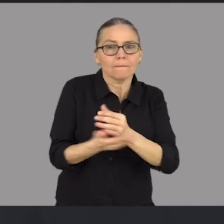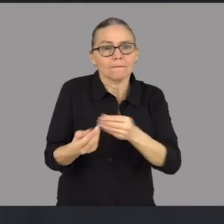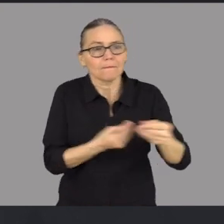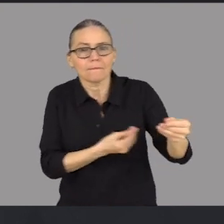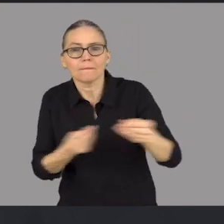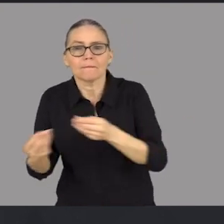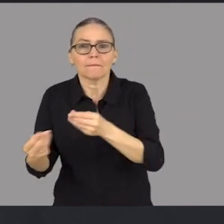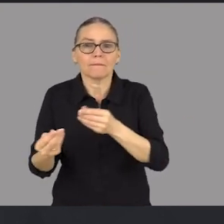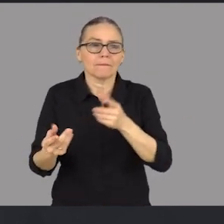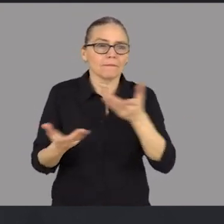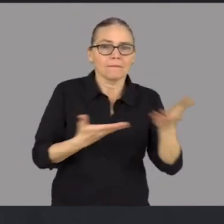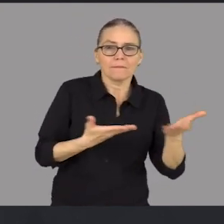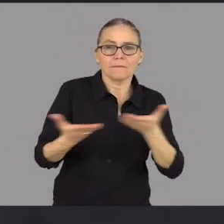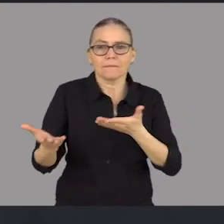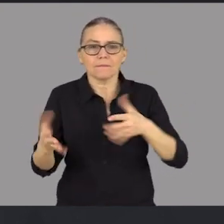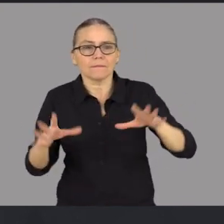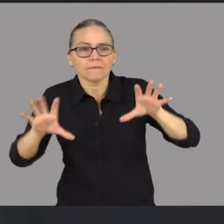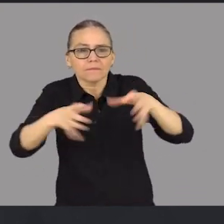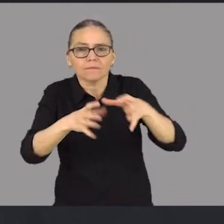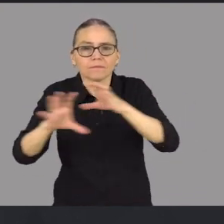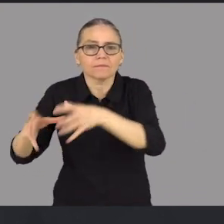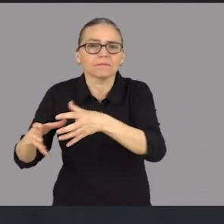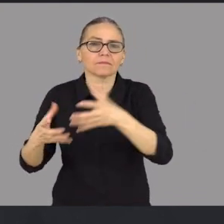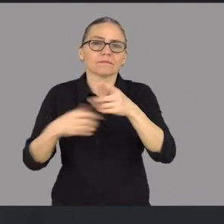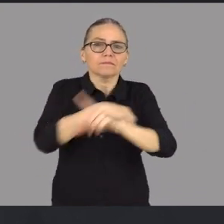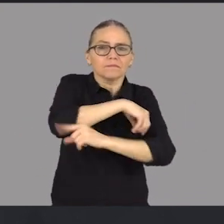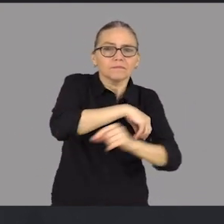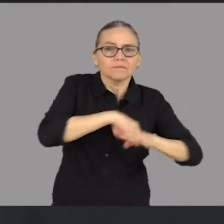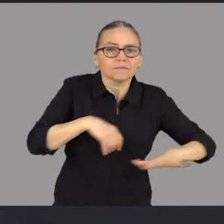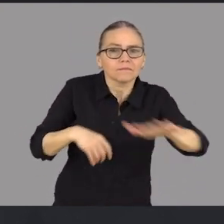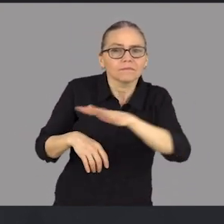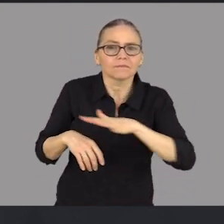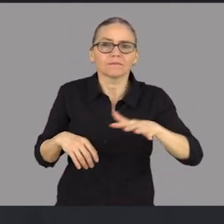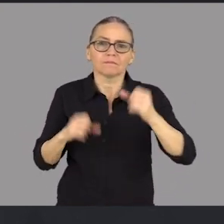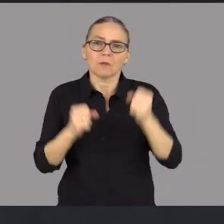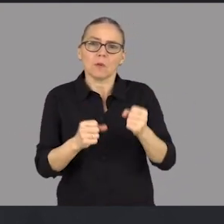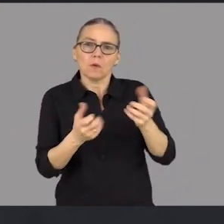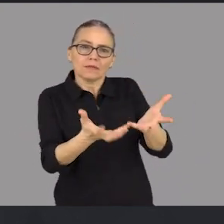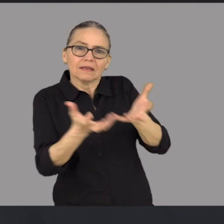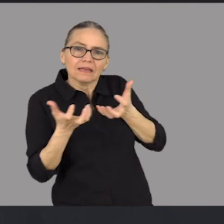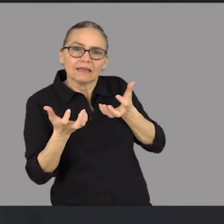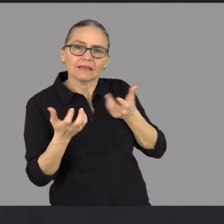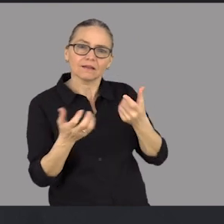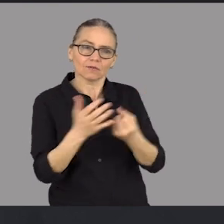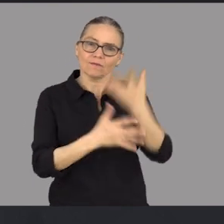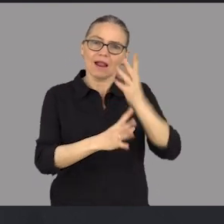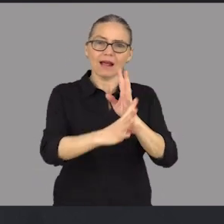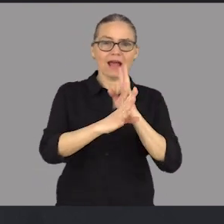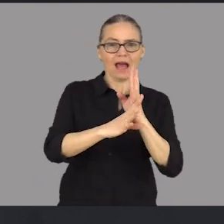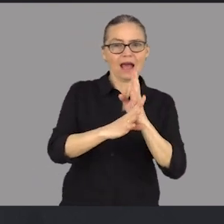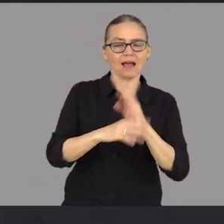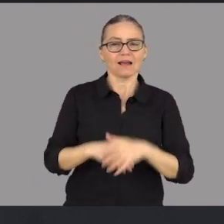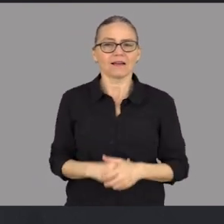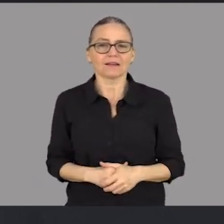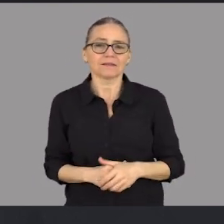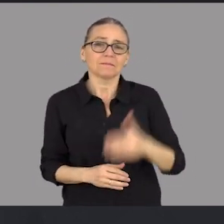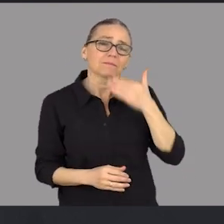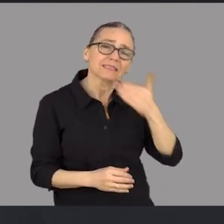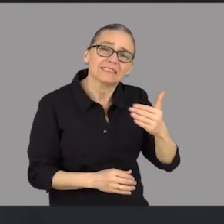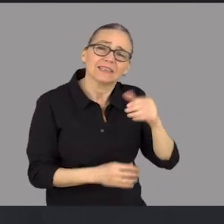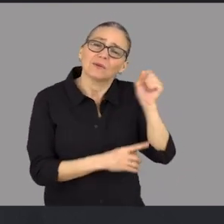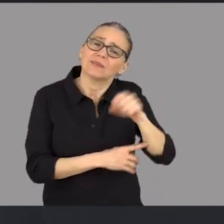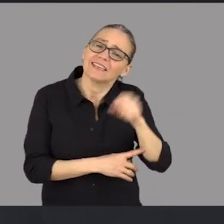the community that you serve, right? As well in the workplace through the staff as well. So you'll certainly attract new consumer bases that